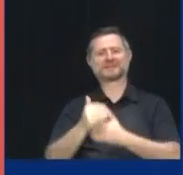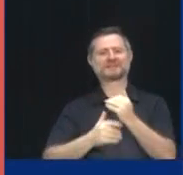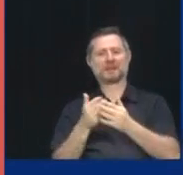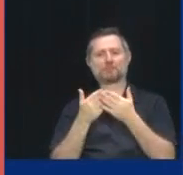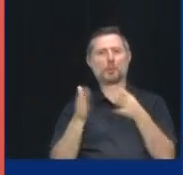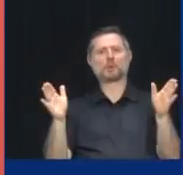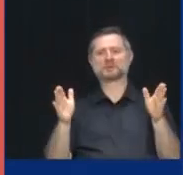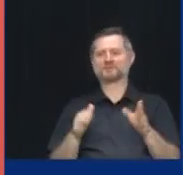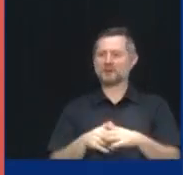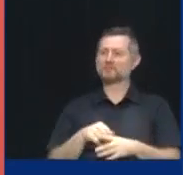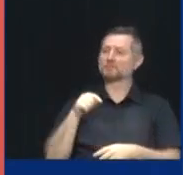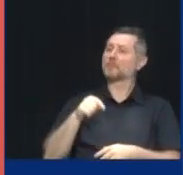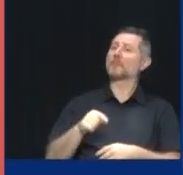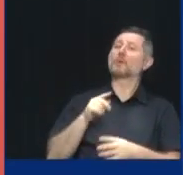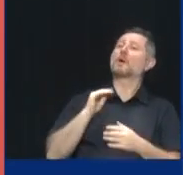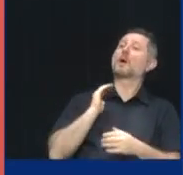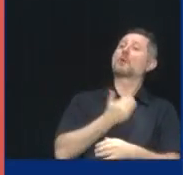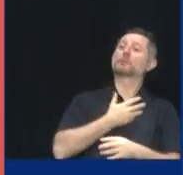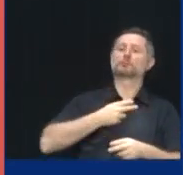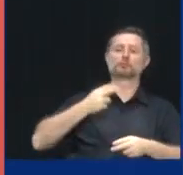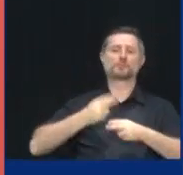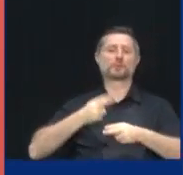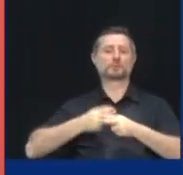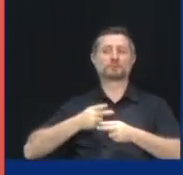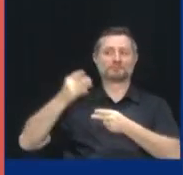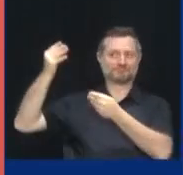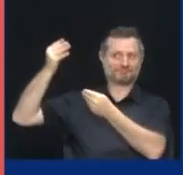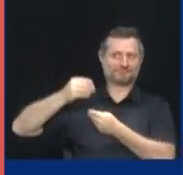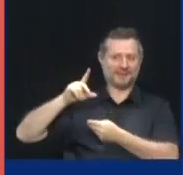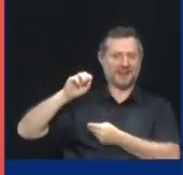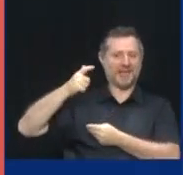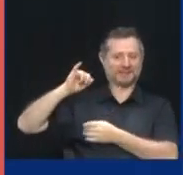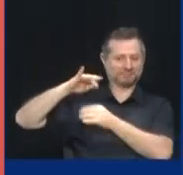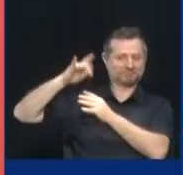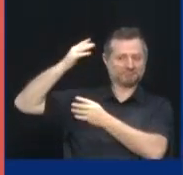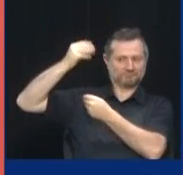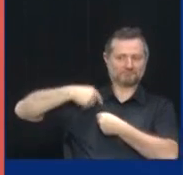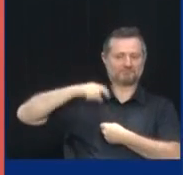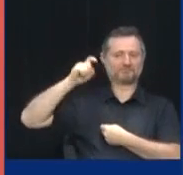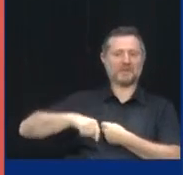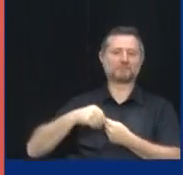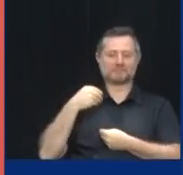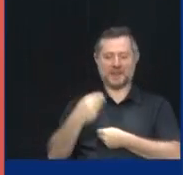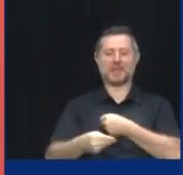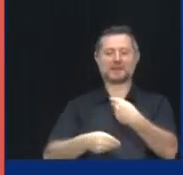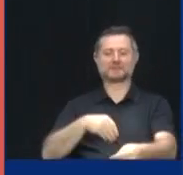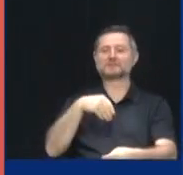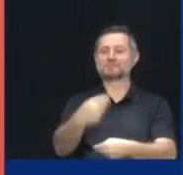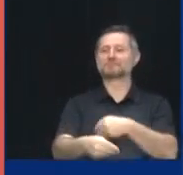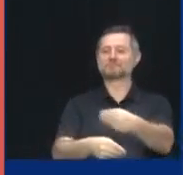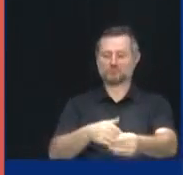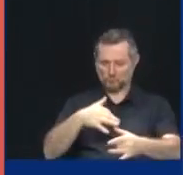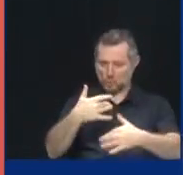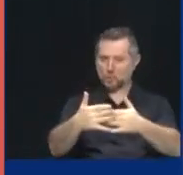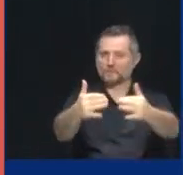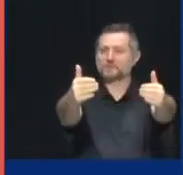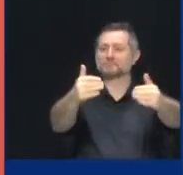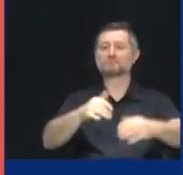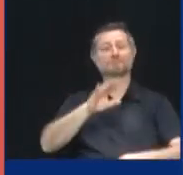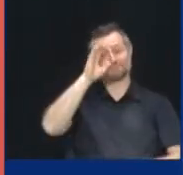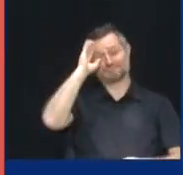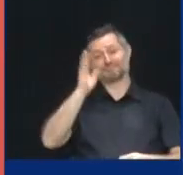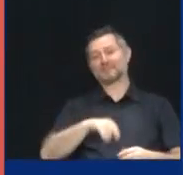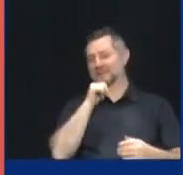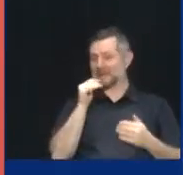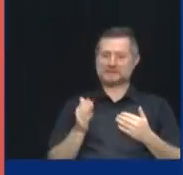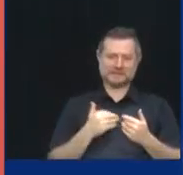continue that march towards progress, even when it's hard. It's our destiny